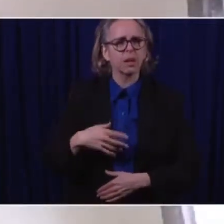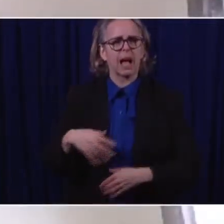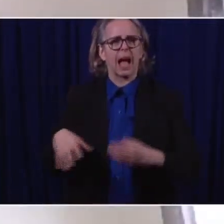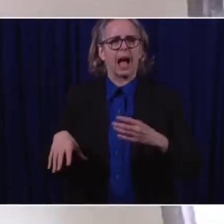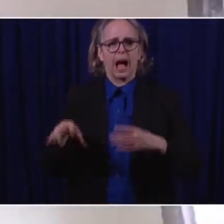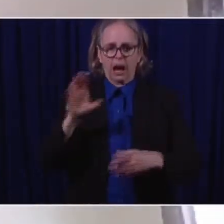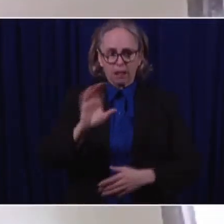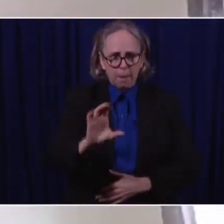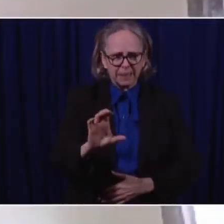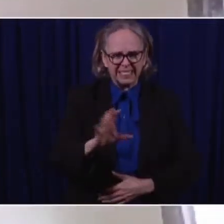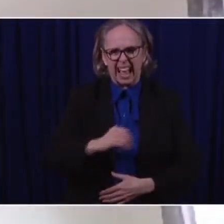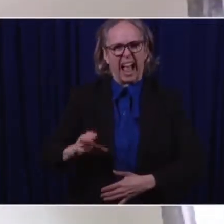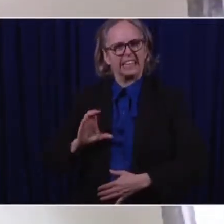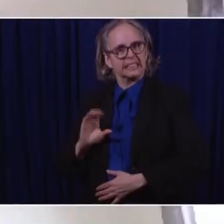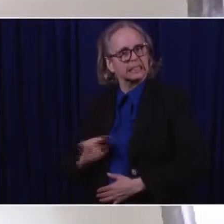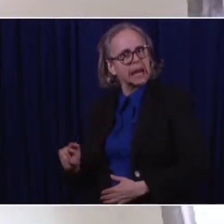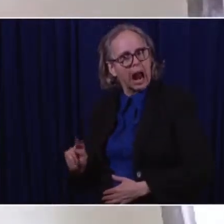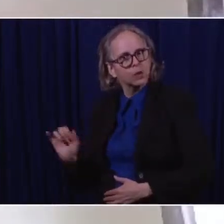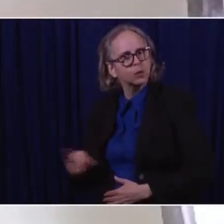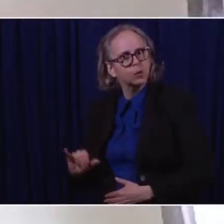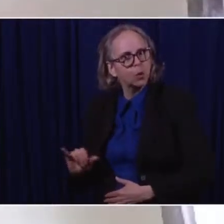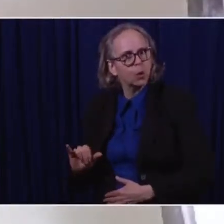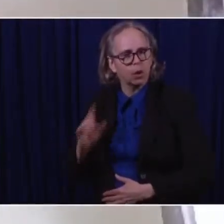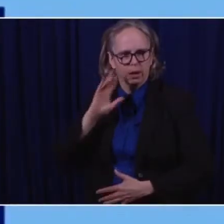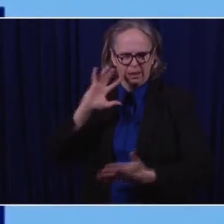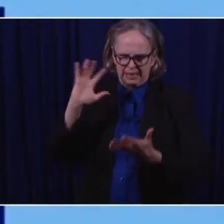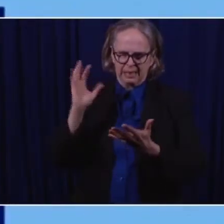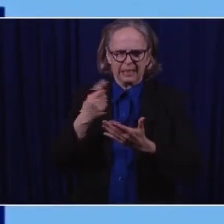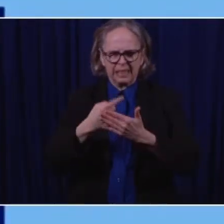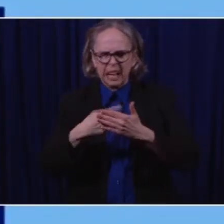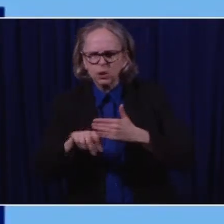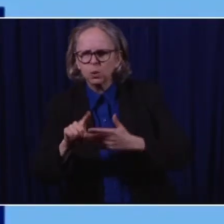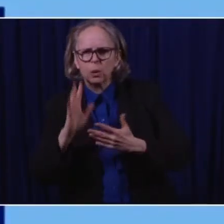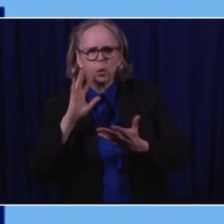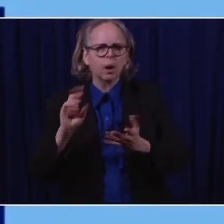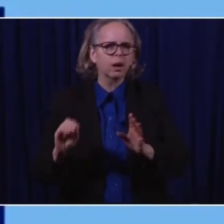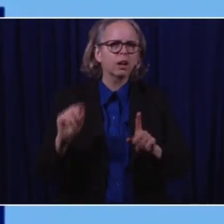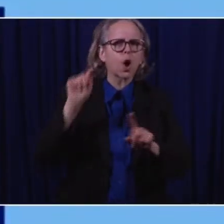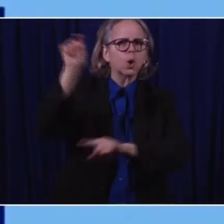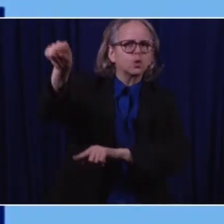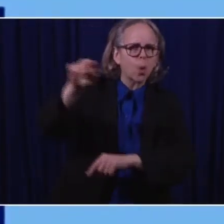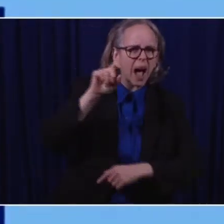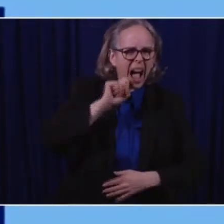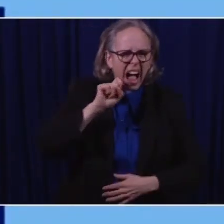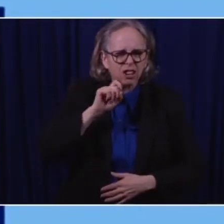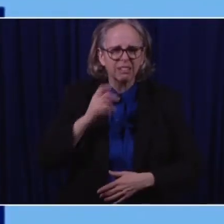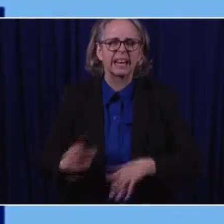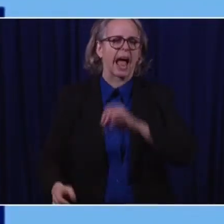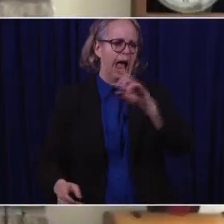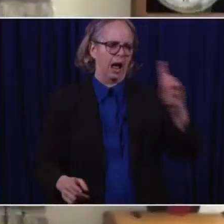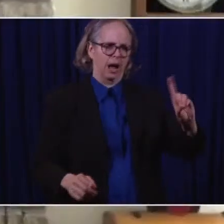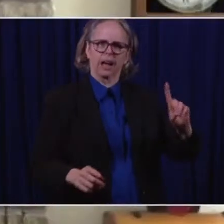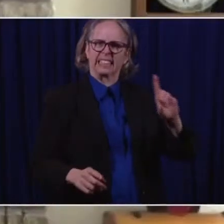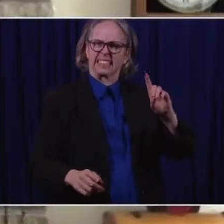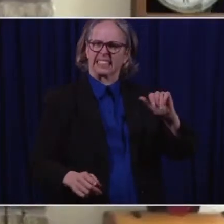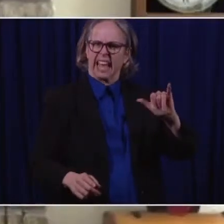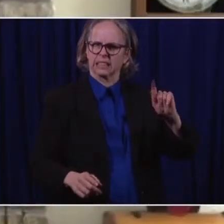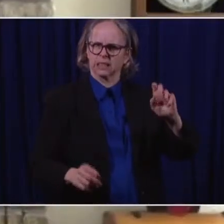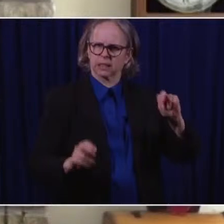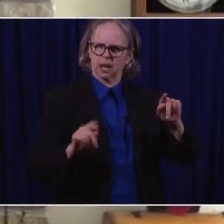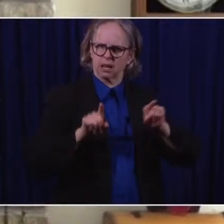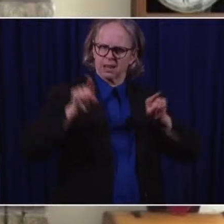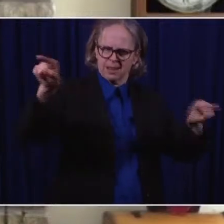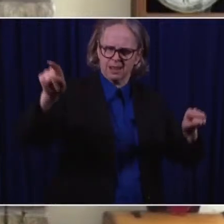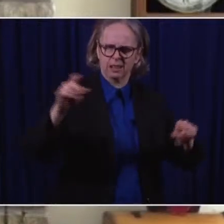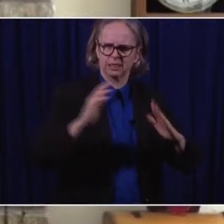week. Next week, we plan to be in Akron, Youngstown, and Dayton. Okay, well, that's good. Everything going okay so far, do we